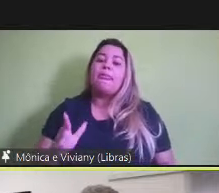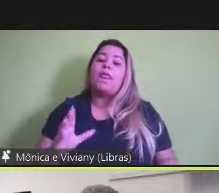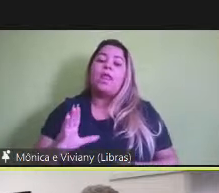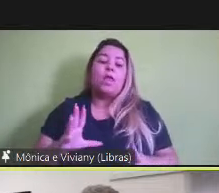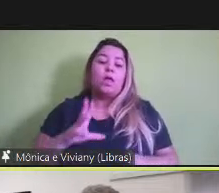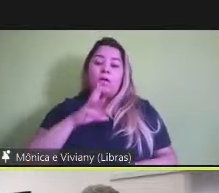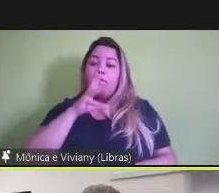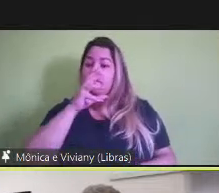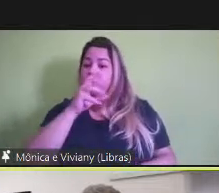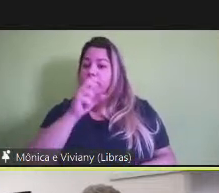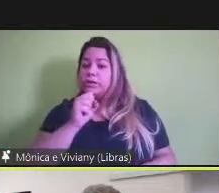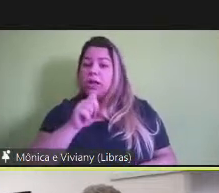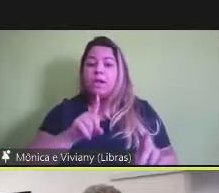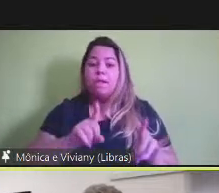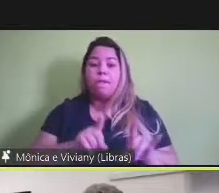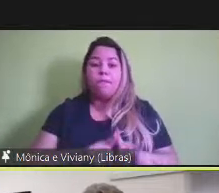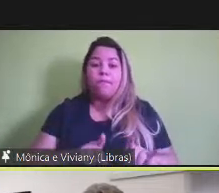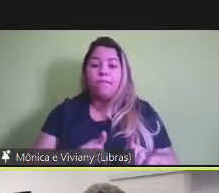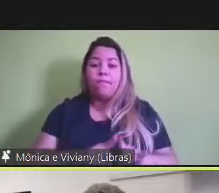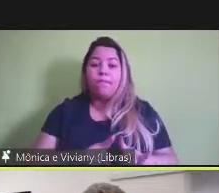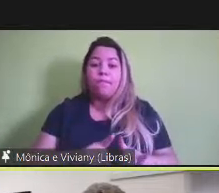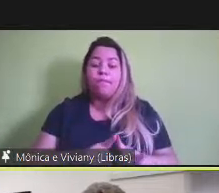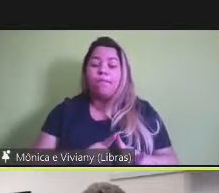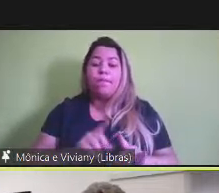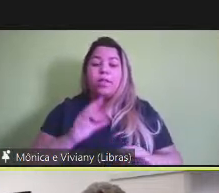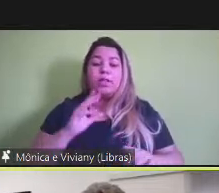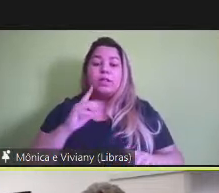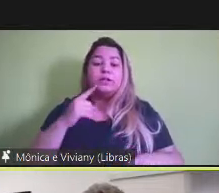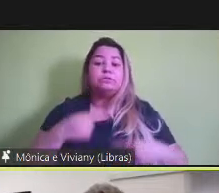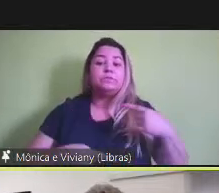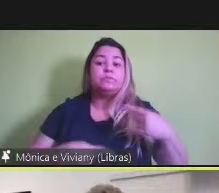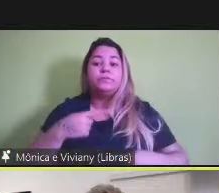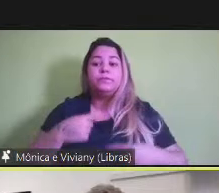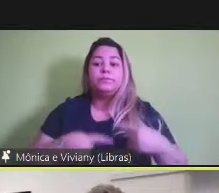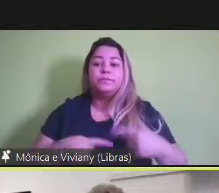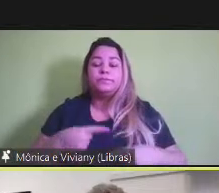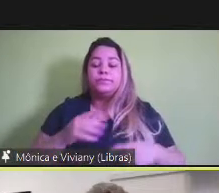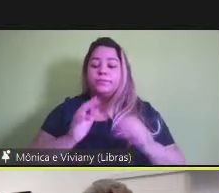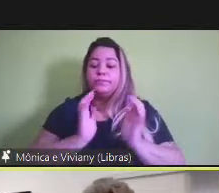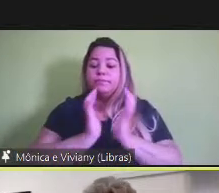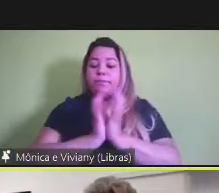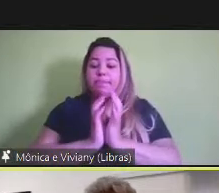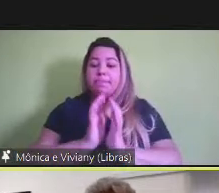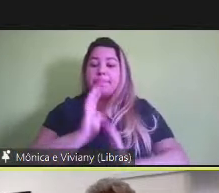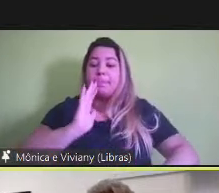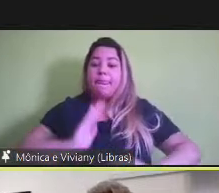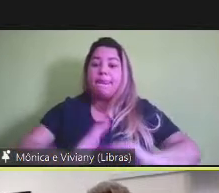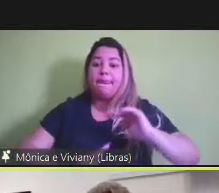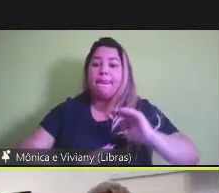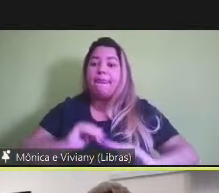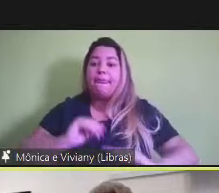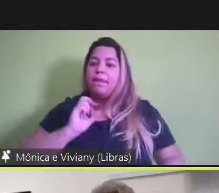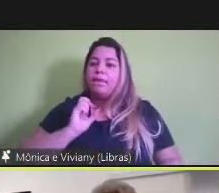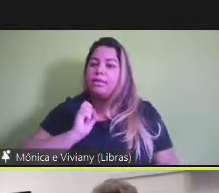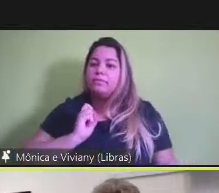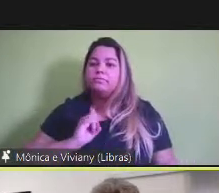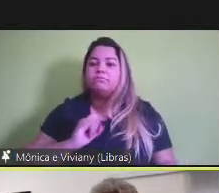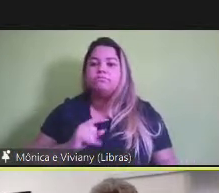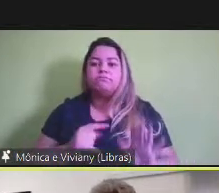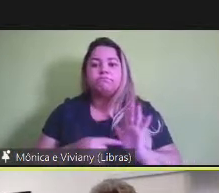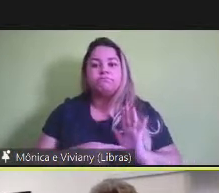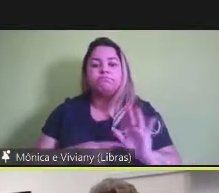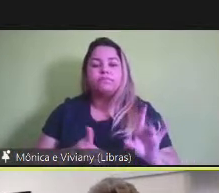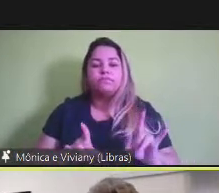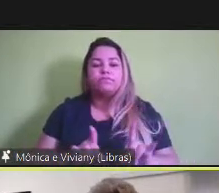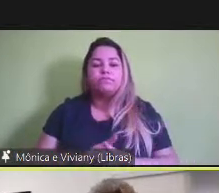this strengthens when we discuss working groups, collaborative practice, we highlight